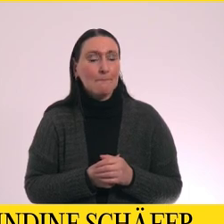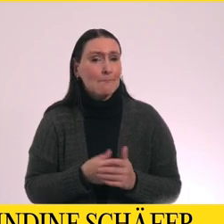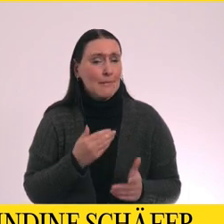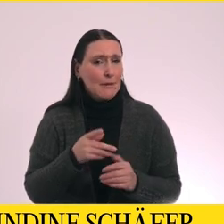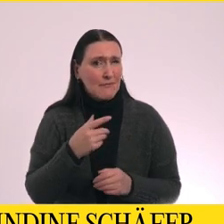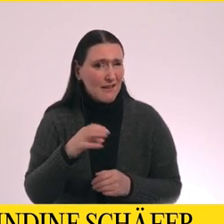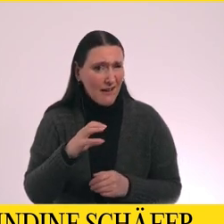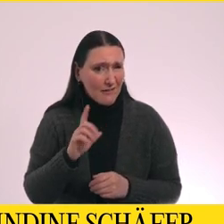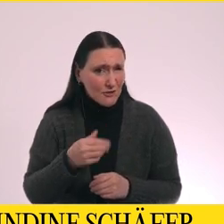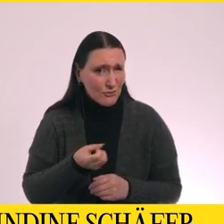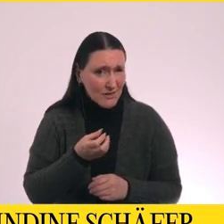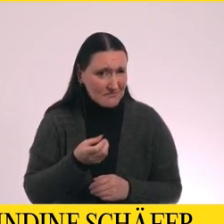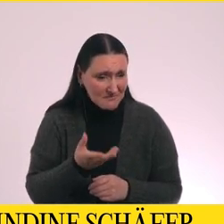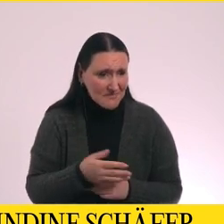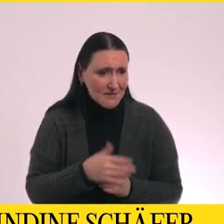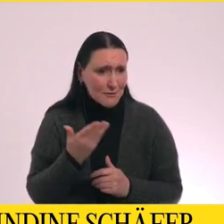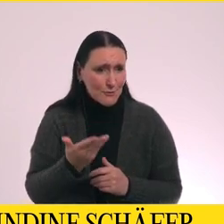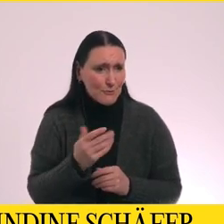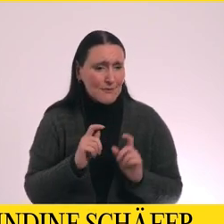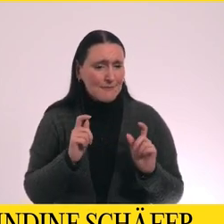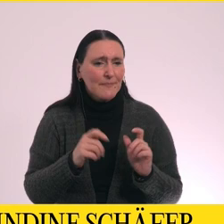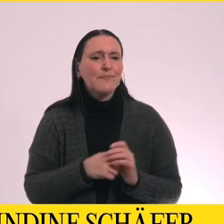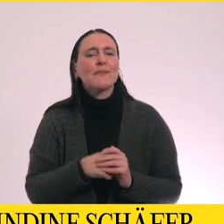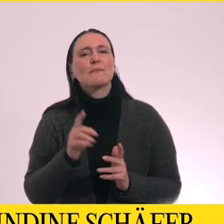It's one of the reasons why it's so important to